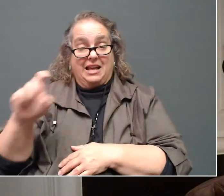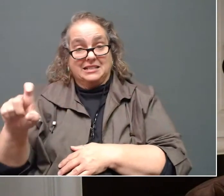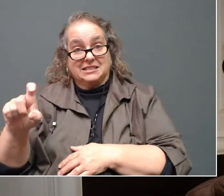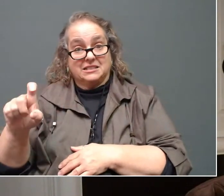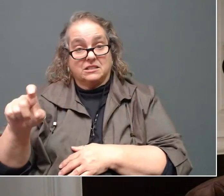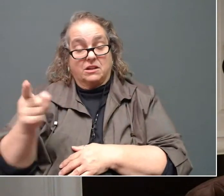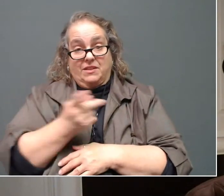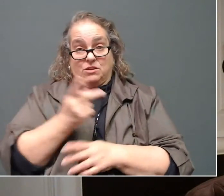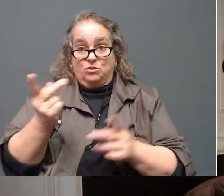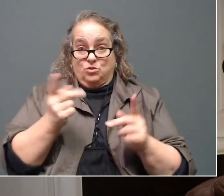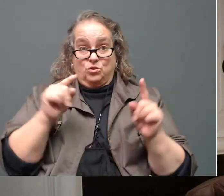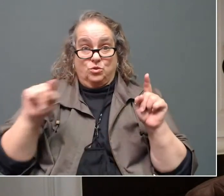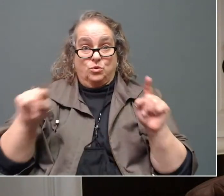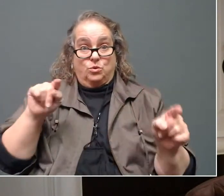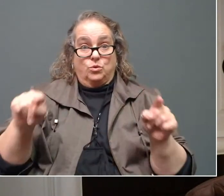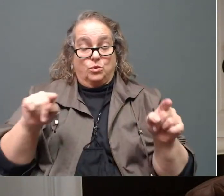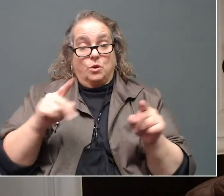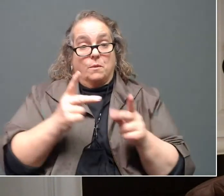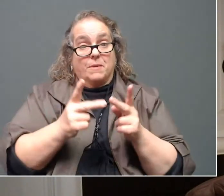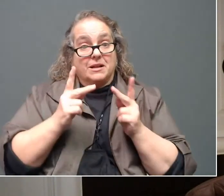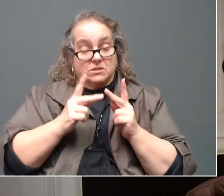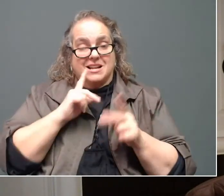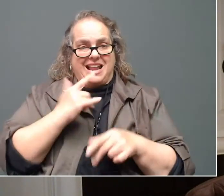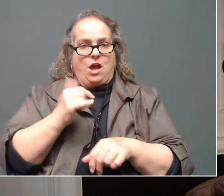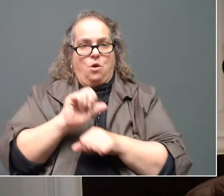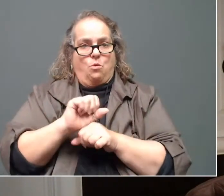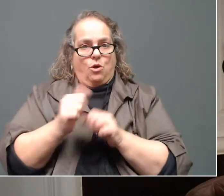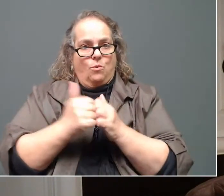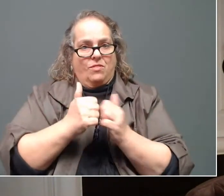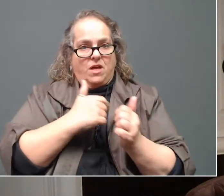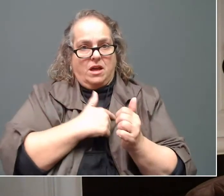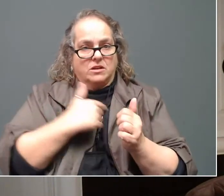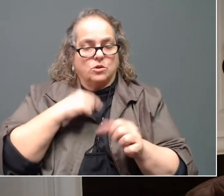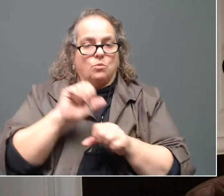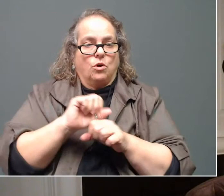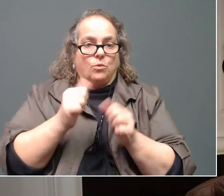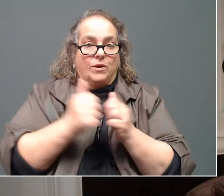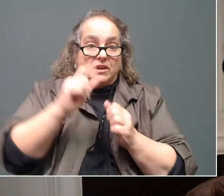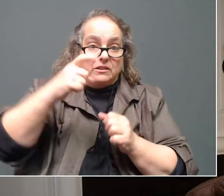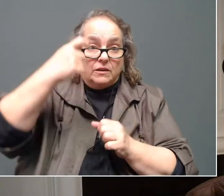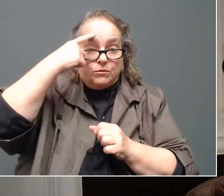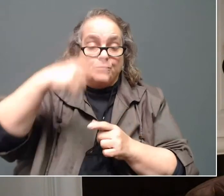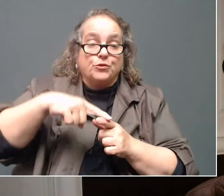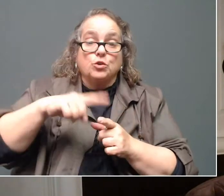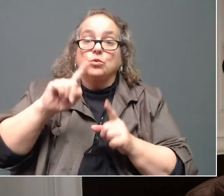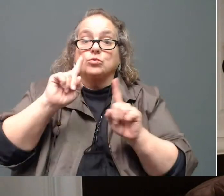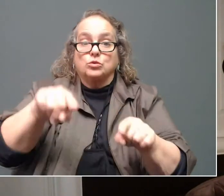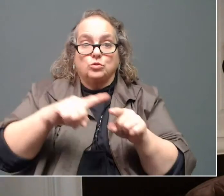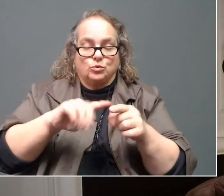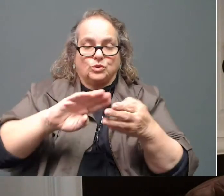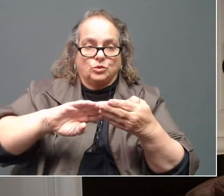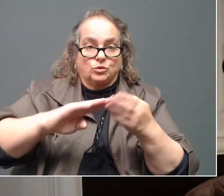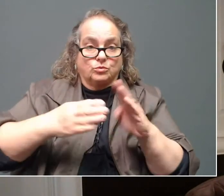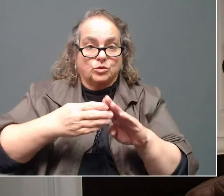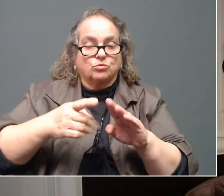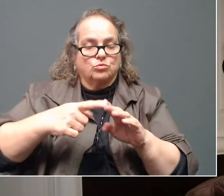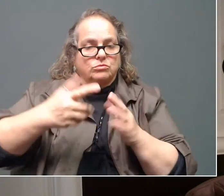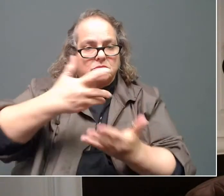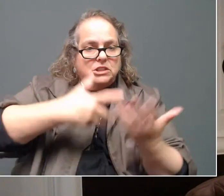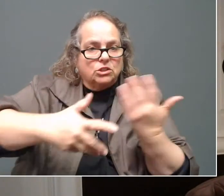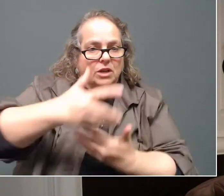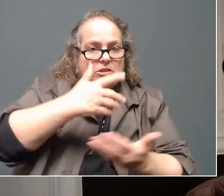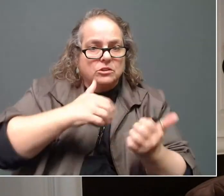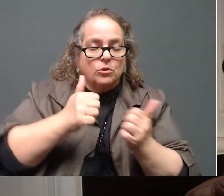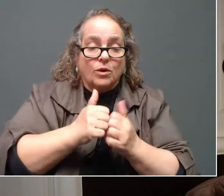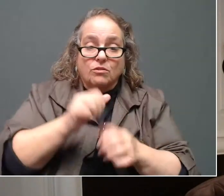two institutions are working with us. They're working with the governor to go out into communities, to interact with faith-based